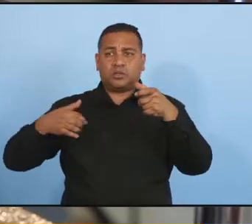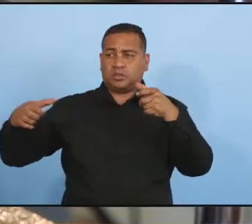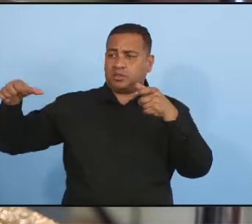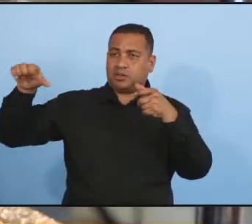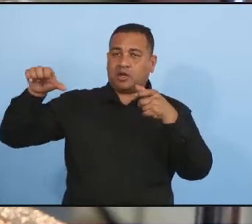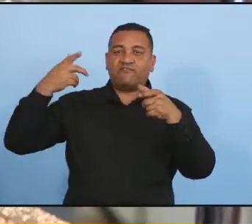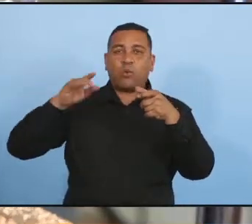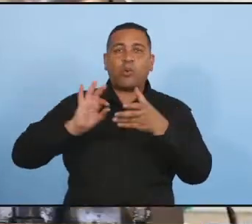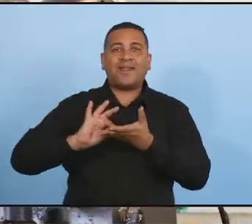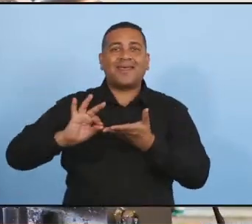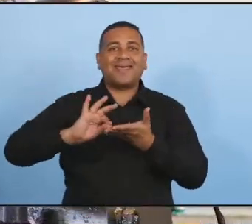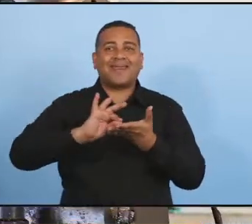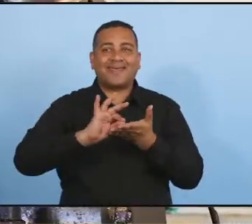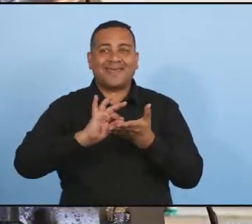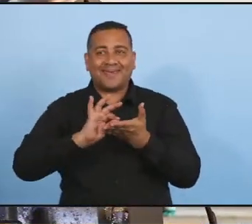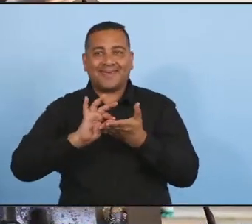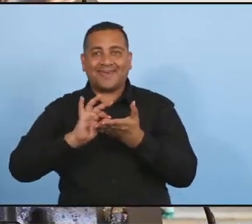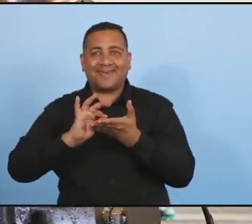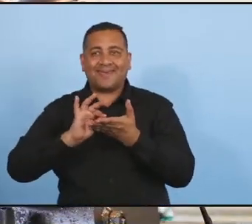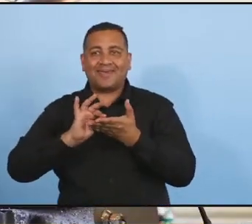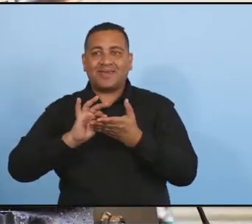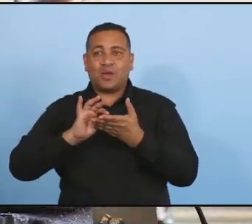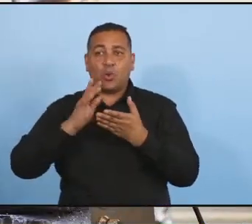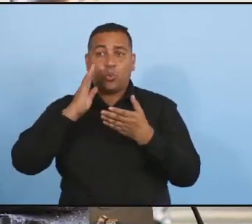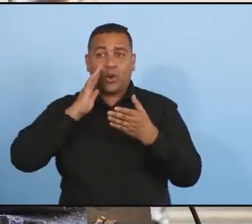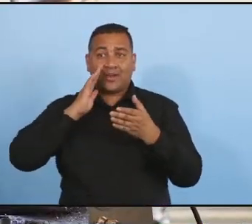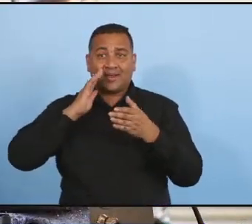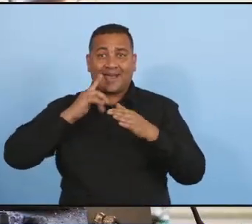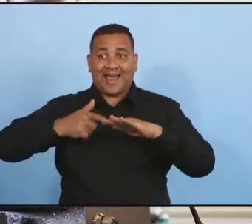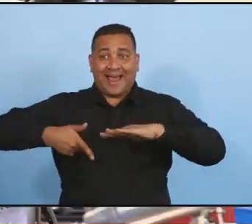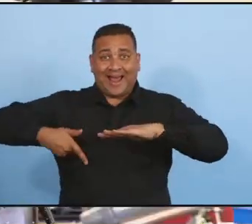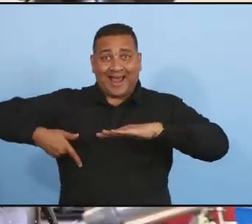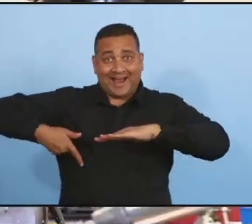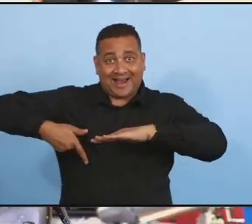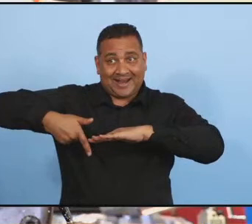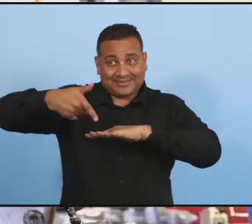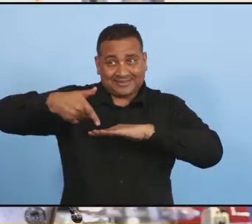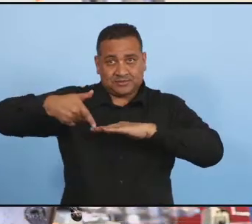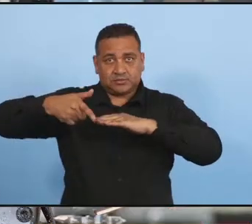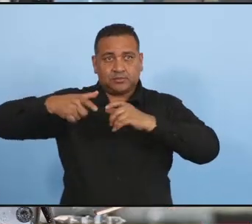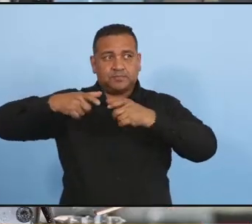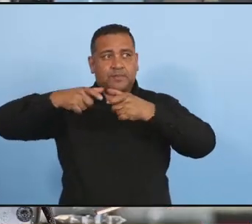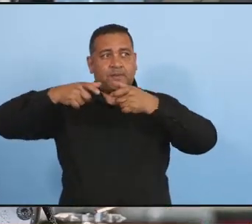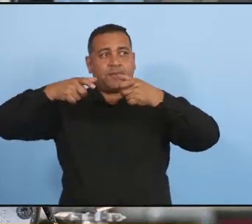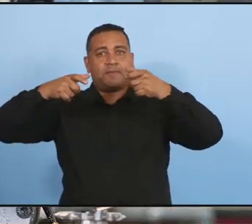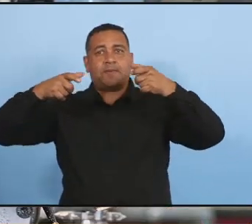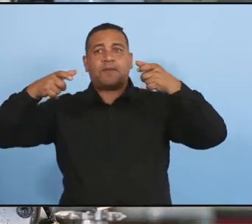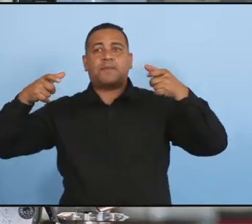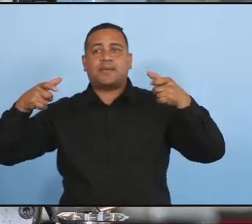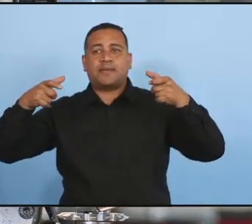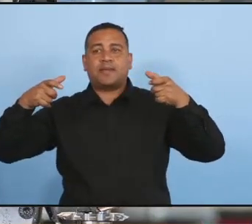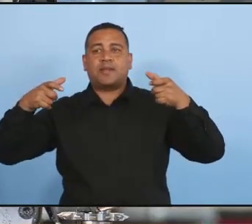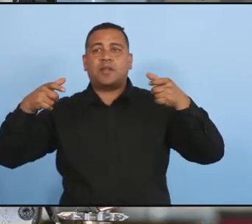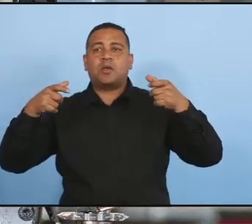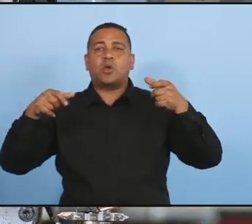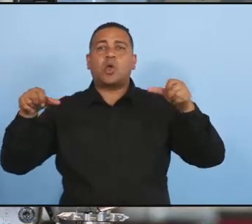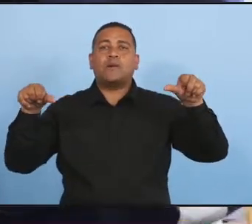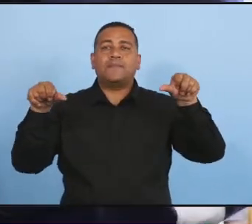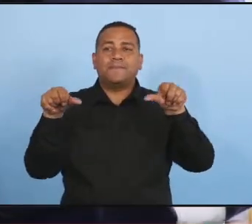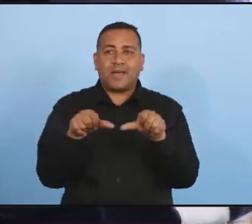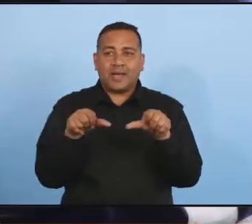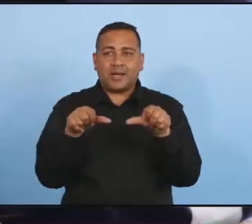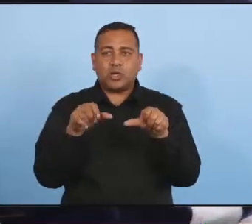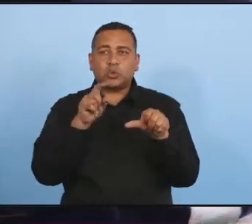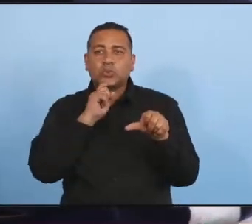he's using the tool by cutting it, it expands now. Yeah. And now it's forming back to his size, and now he can take a very